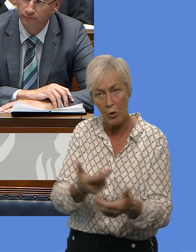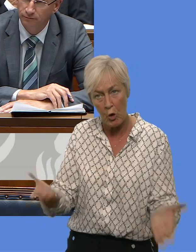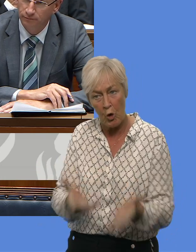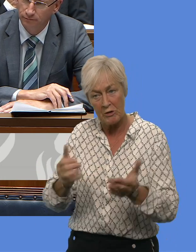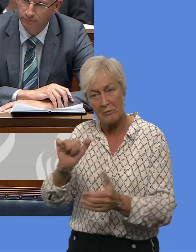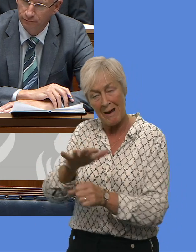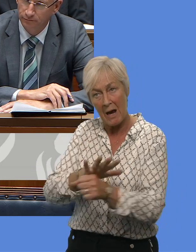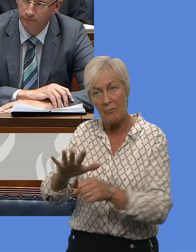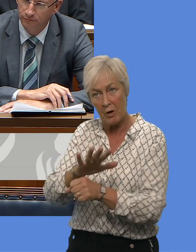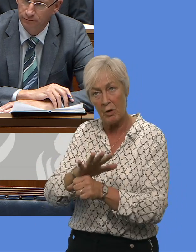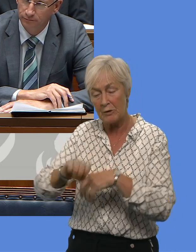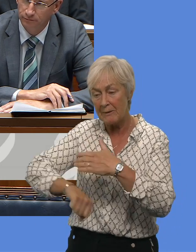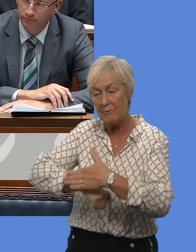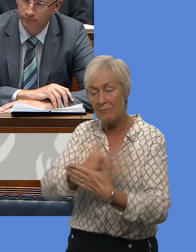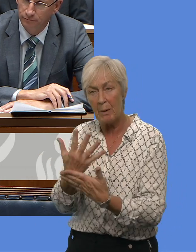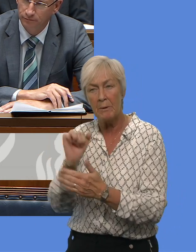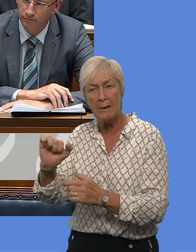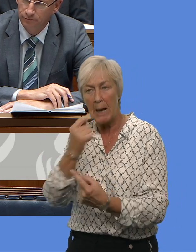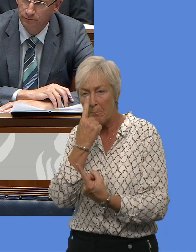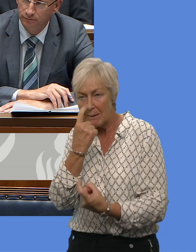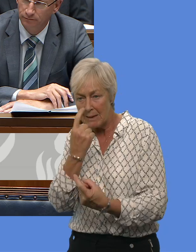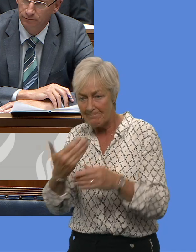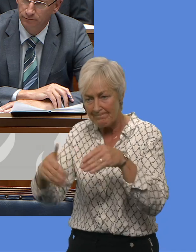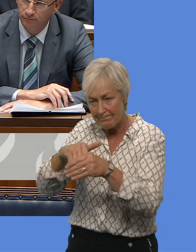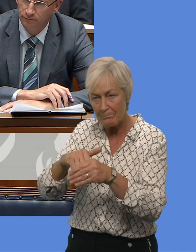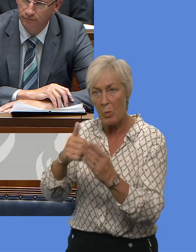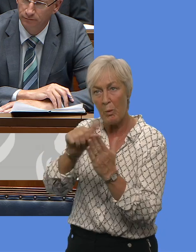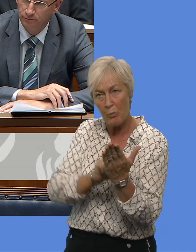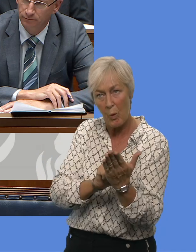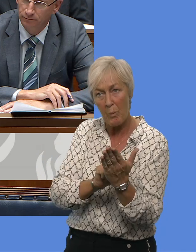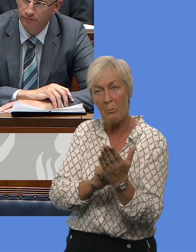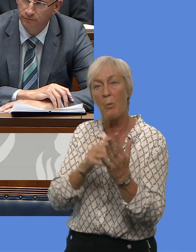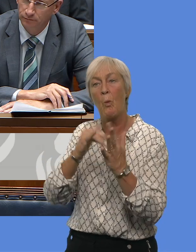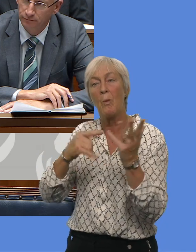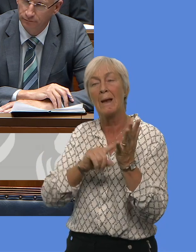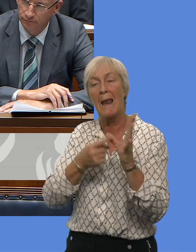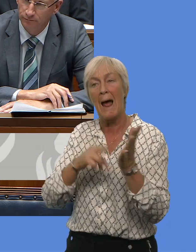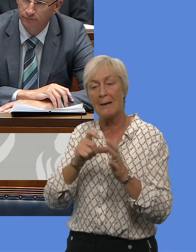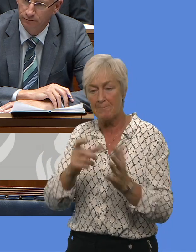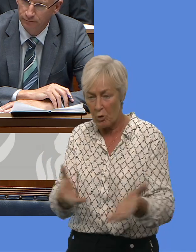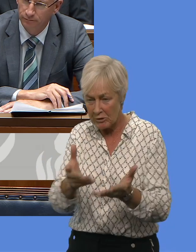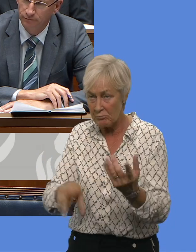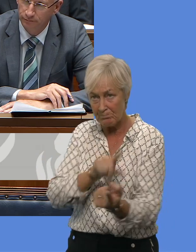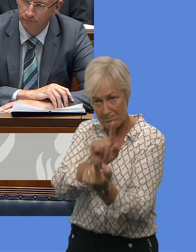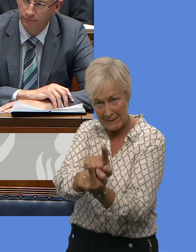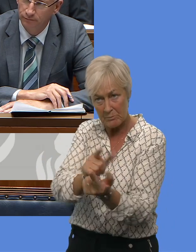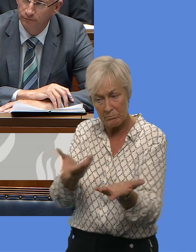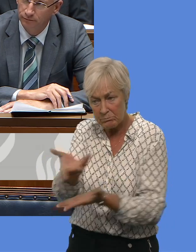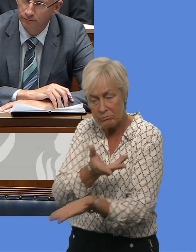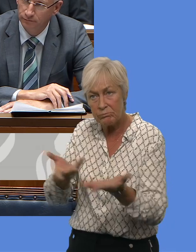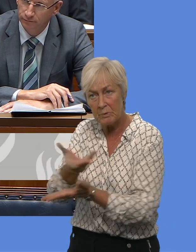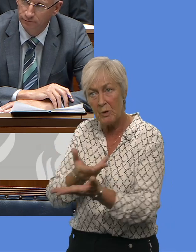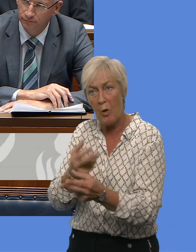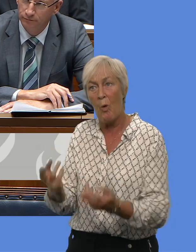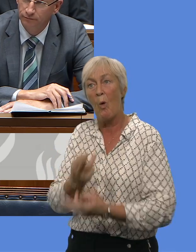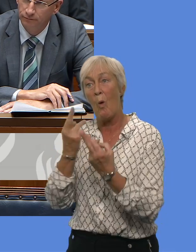Community Group to develop its capacity and programmes. Westland Community Group has invited us to meet with them to discuss the community centre, and I hope to